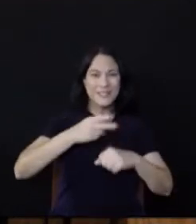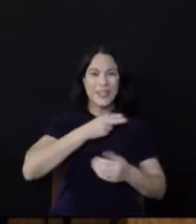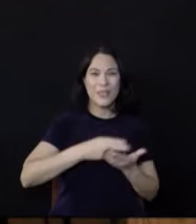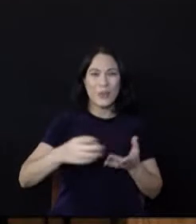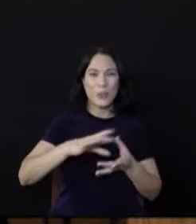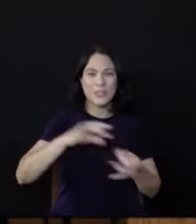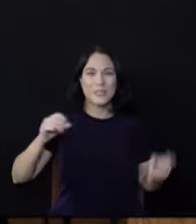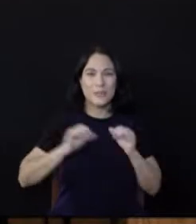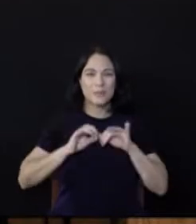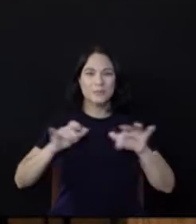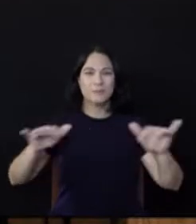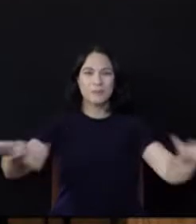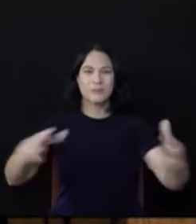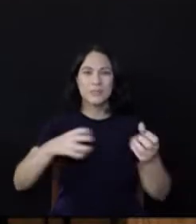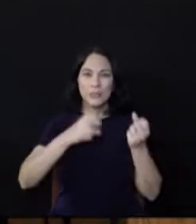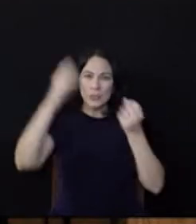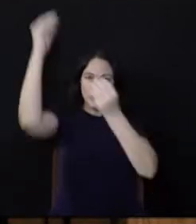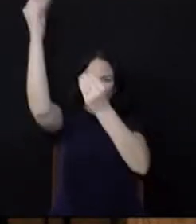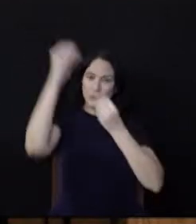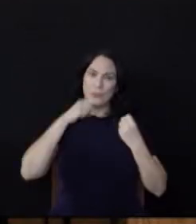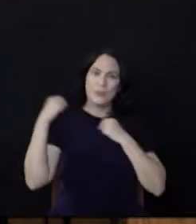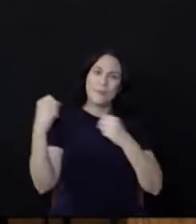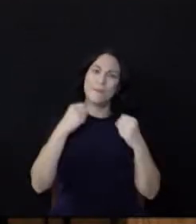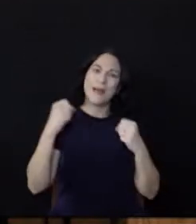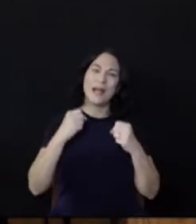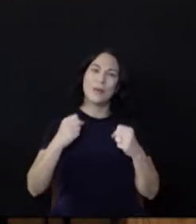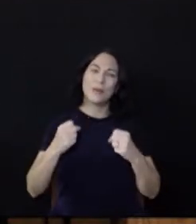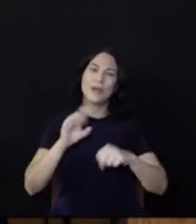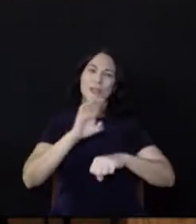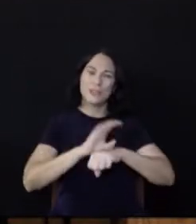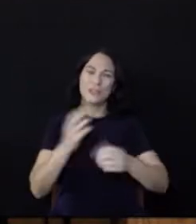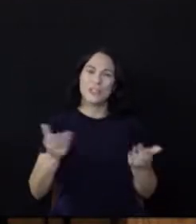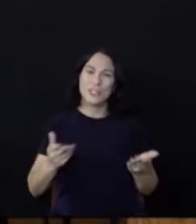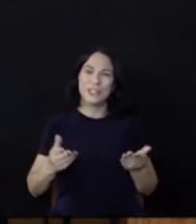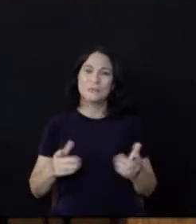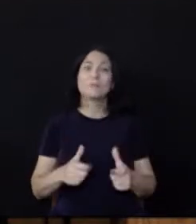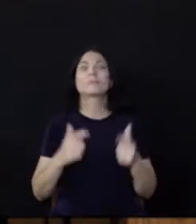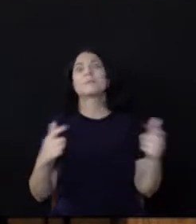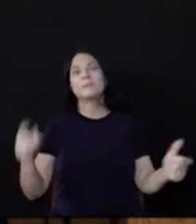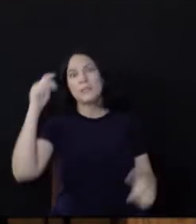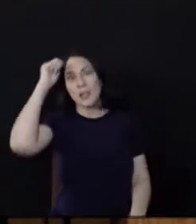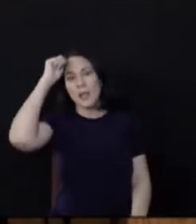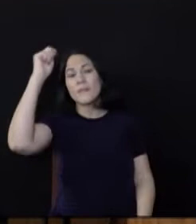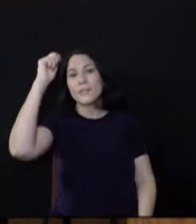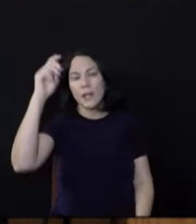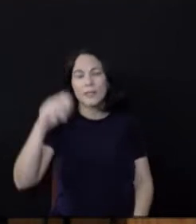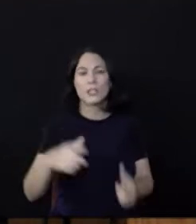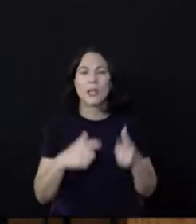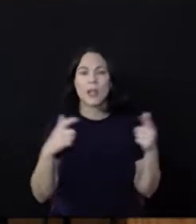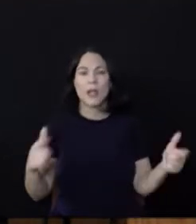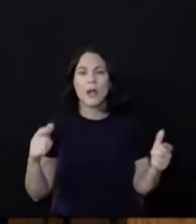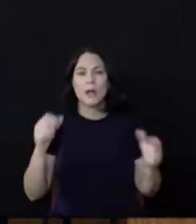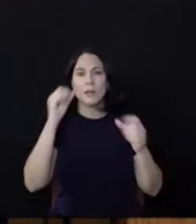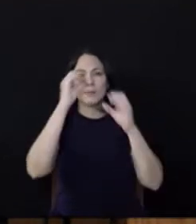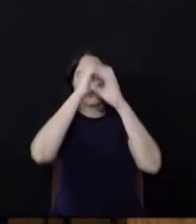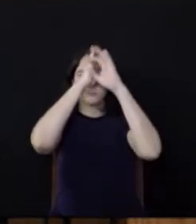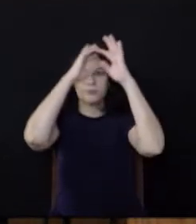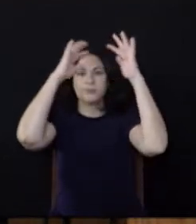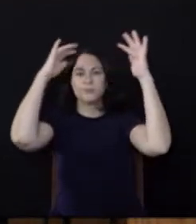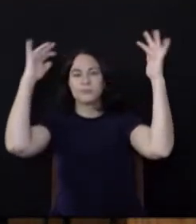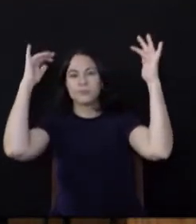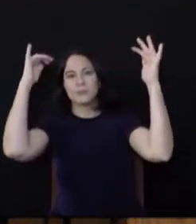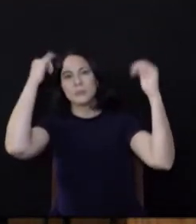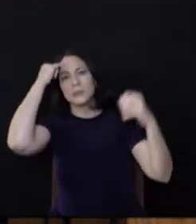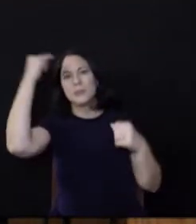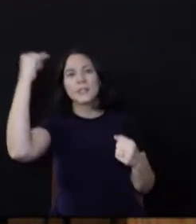his church here upon the earth. That's a lot of theology. That's a lot of abstract ideas that we sometimes struggle